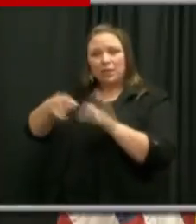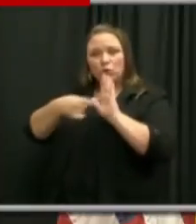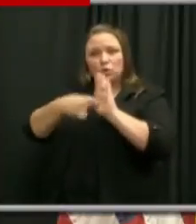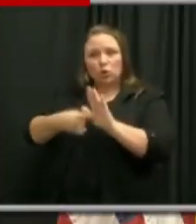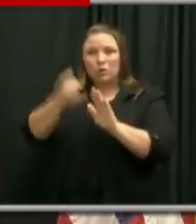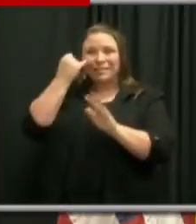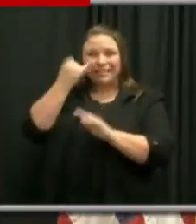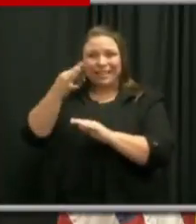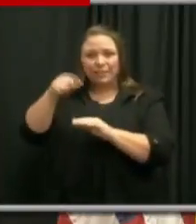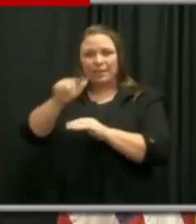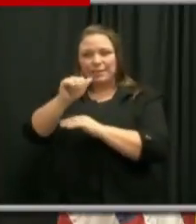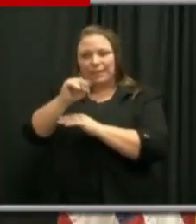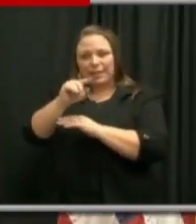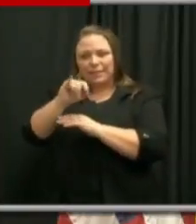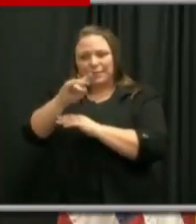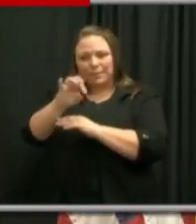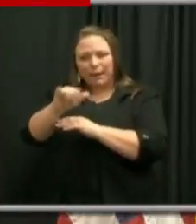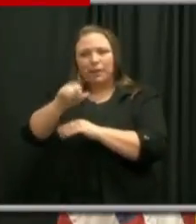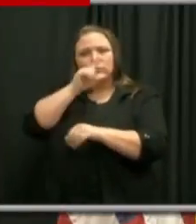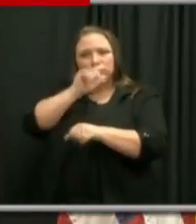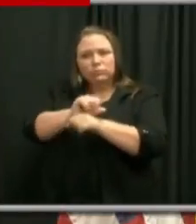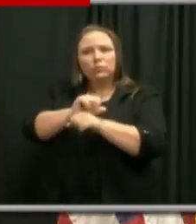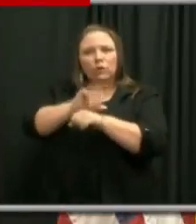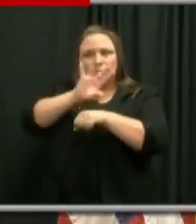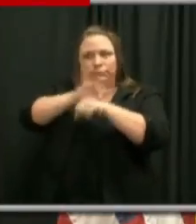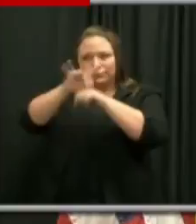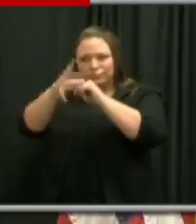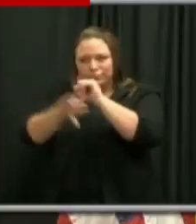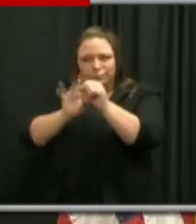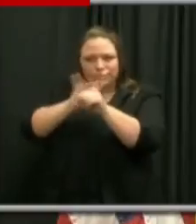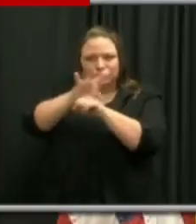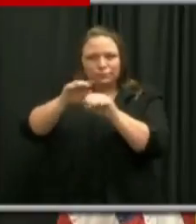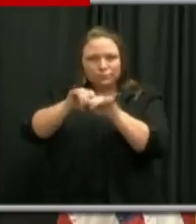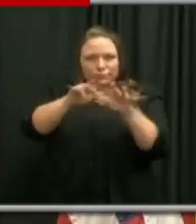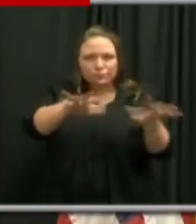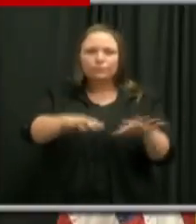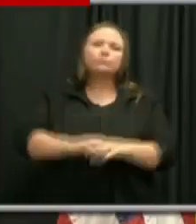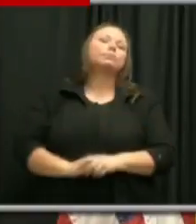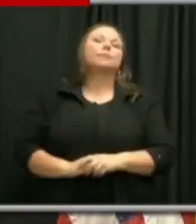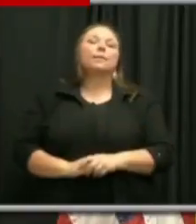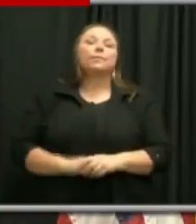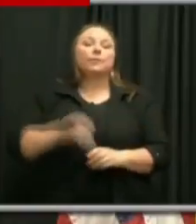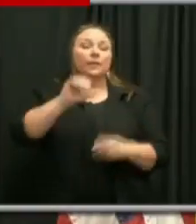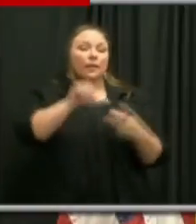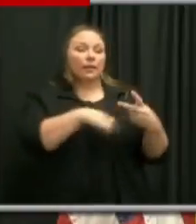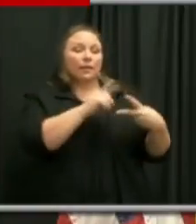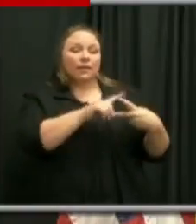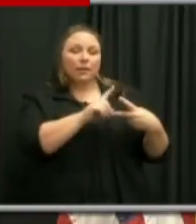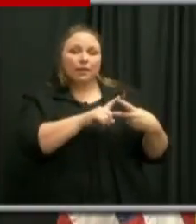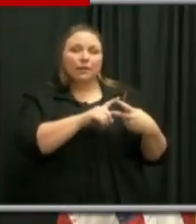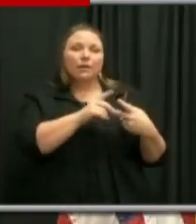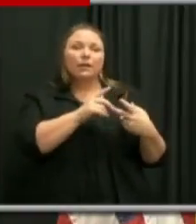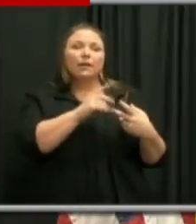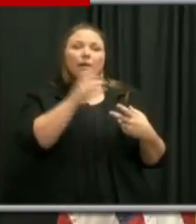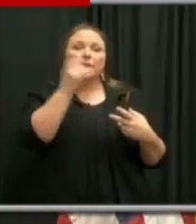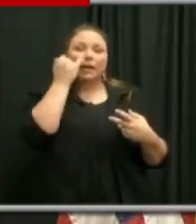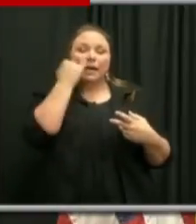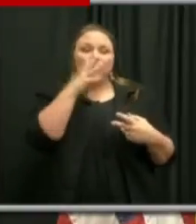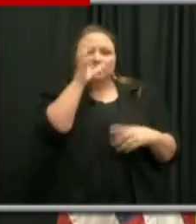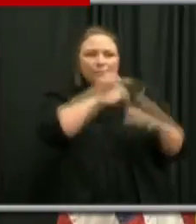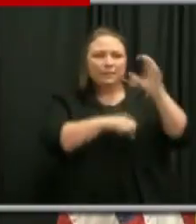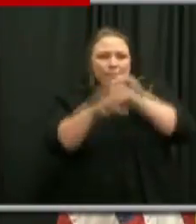all the infected people who are out there. The other measure is whether or not we're